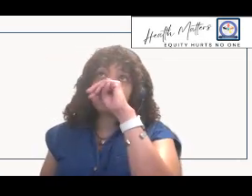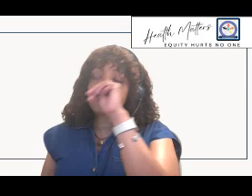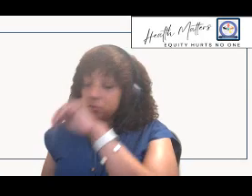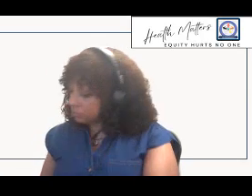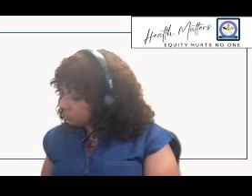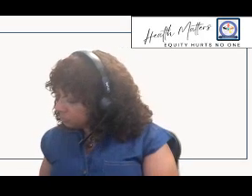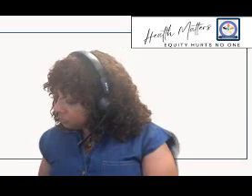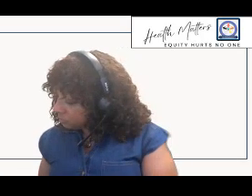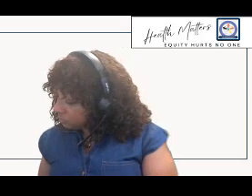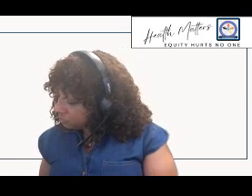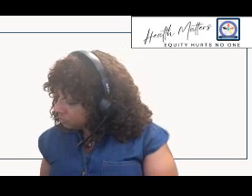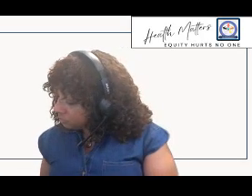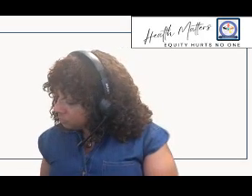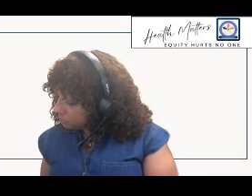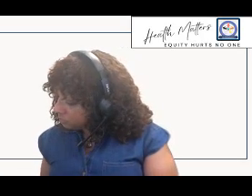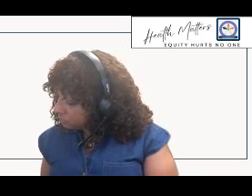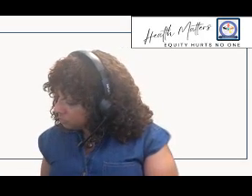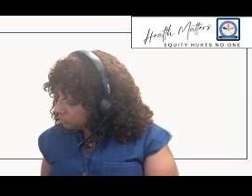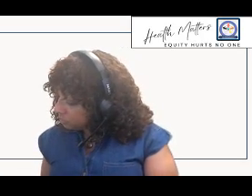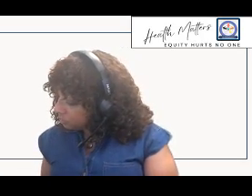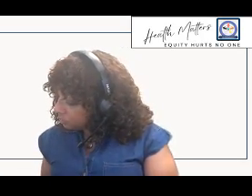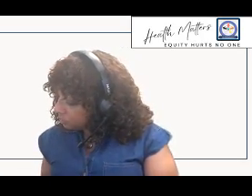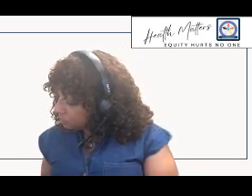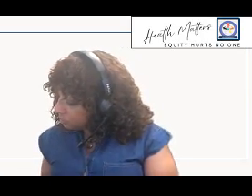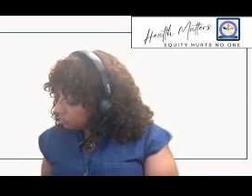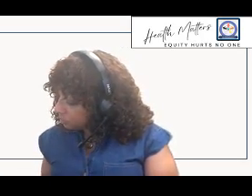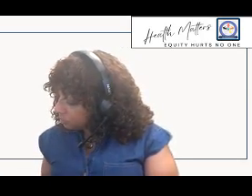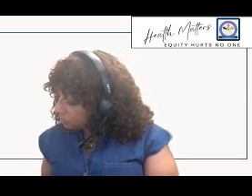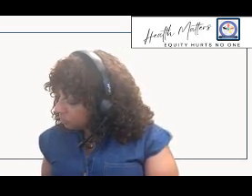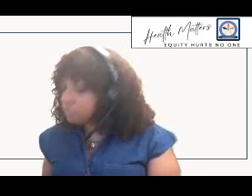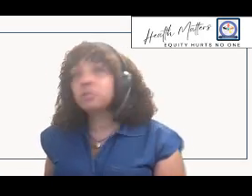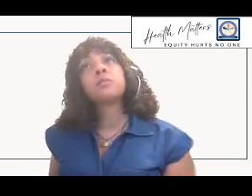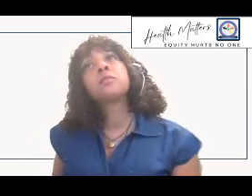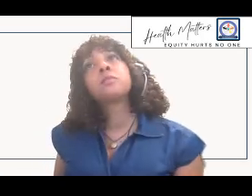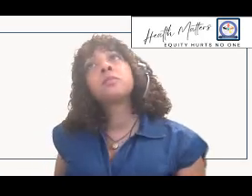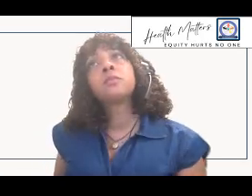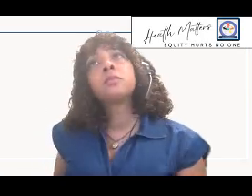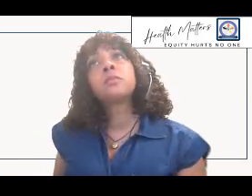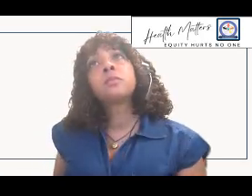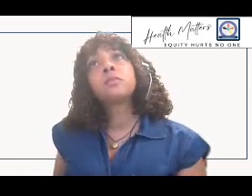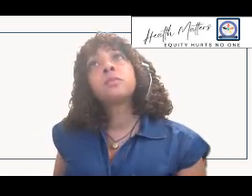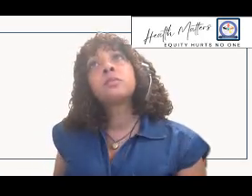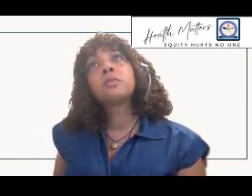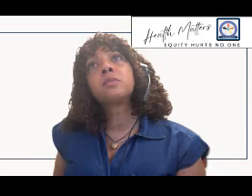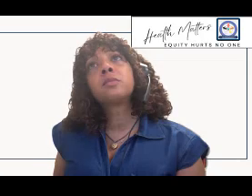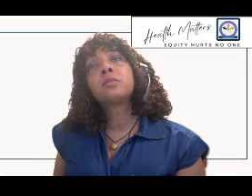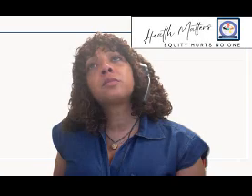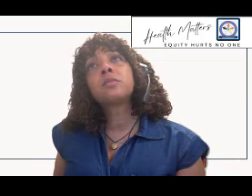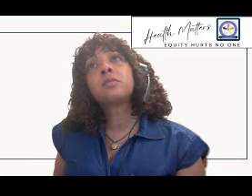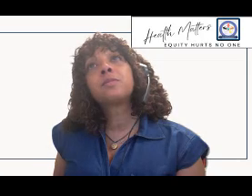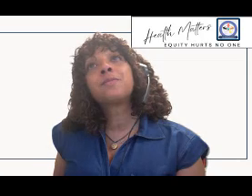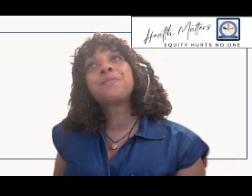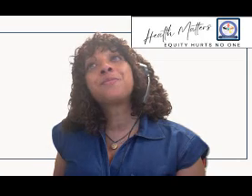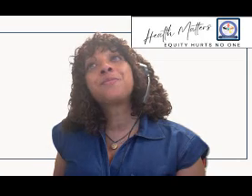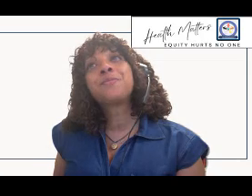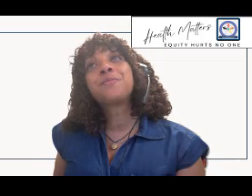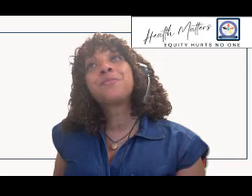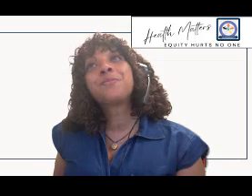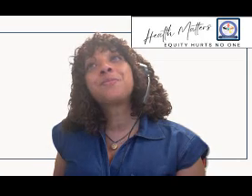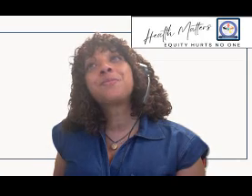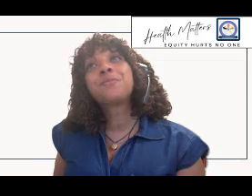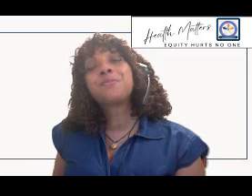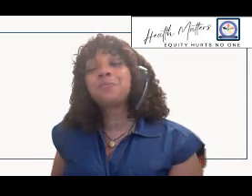Bill 312, which I'm so incredibly proud of. I've never drafted a bill before, so this was